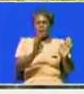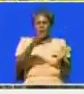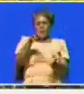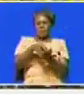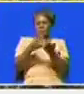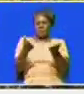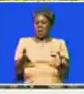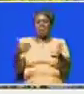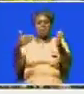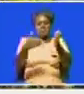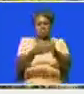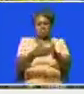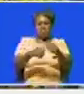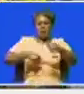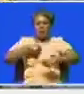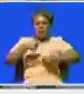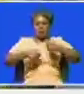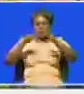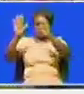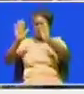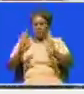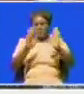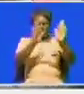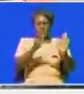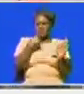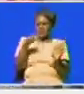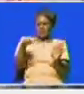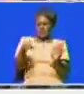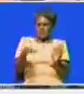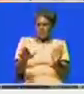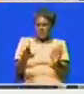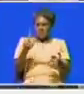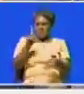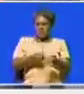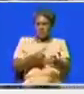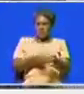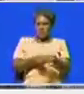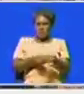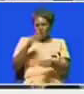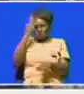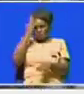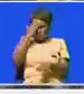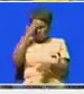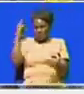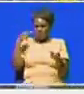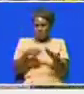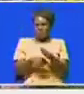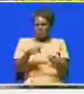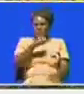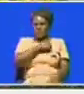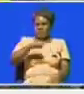position bars him from active campaigns. Lusaka says he will spend the time familiarizing himself with the